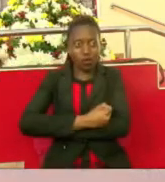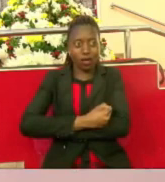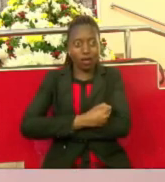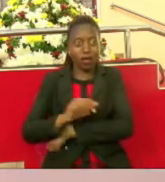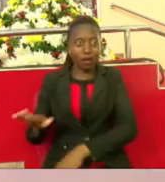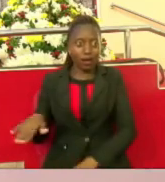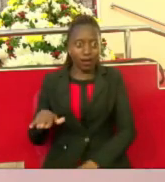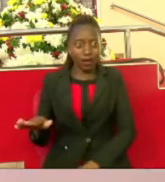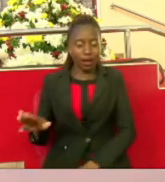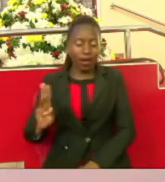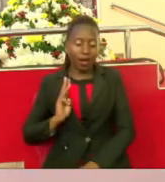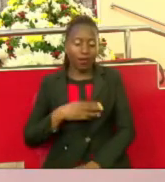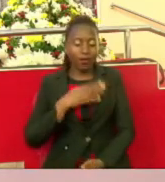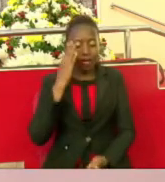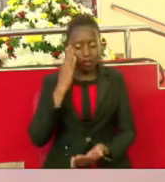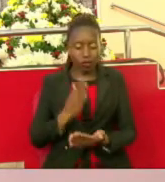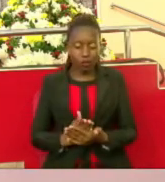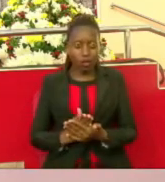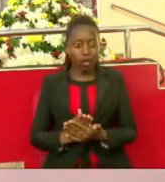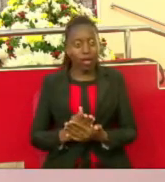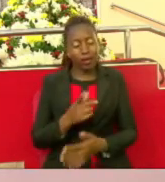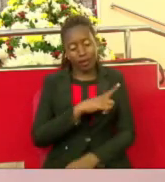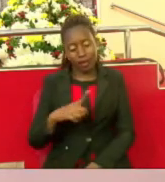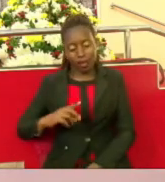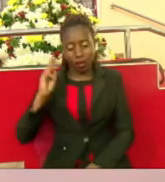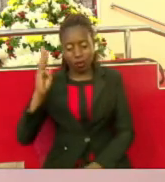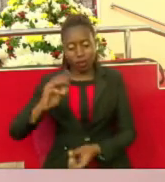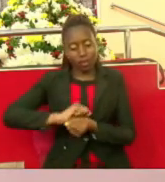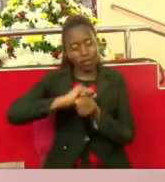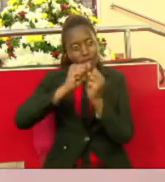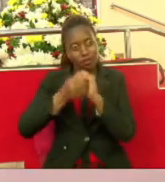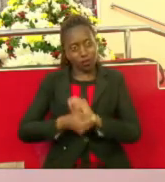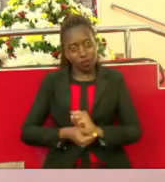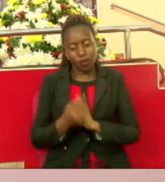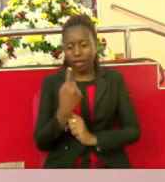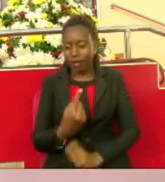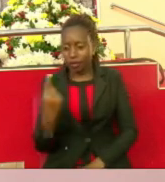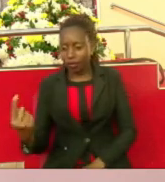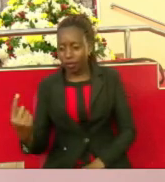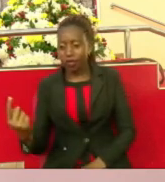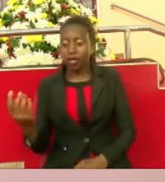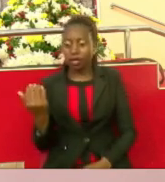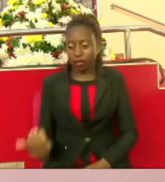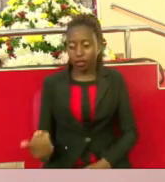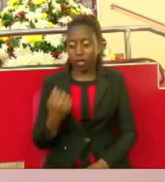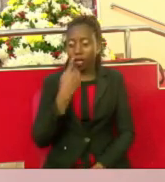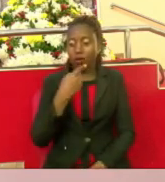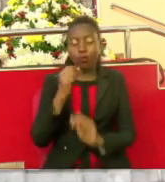And we are sure that the Lord is going to transform every child that shall enter into that place.